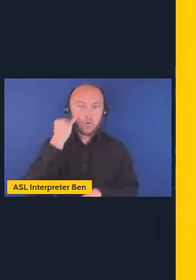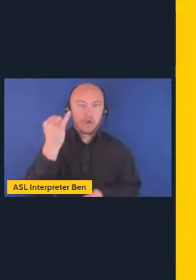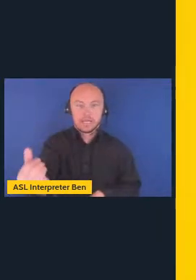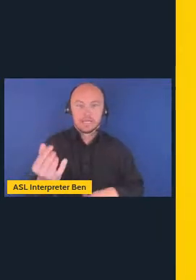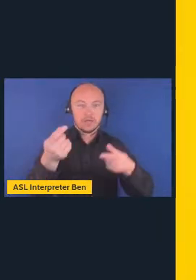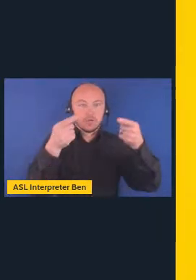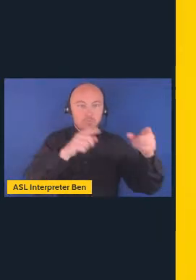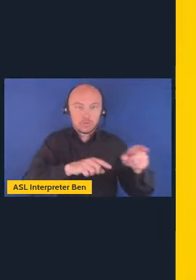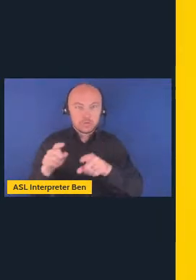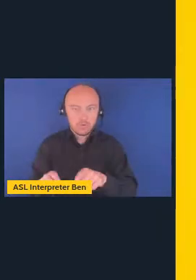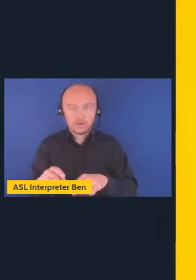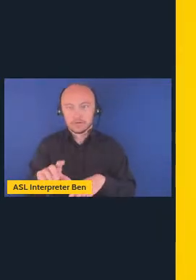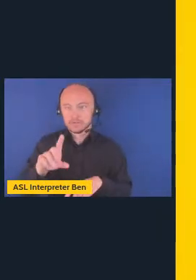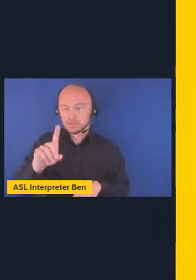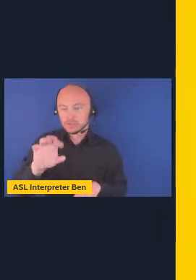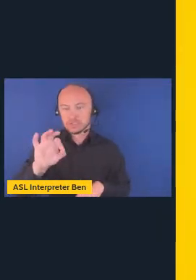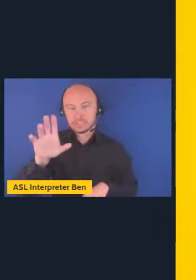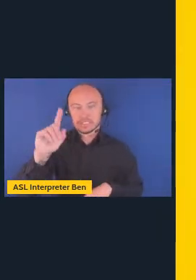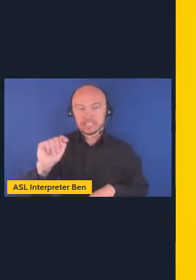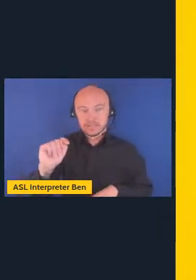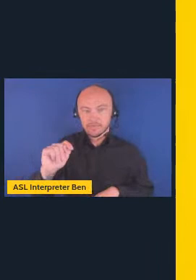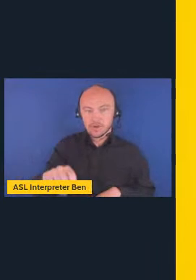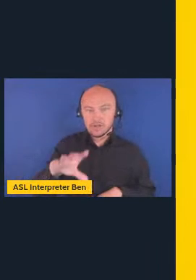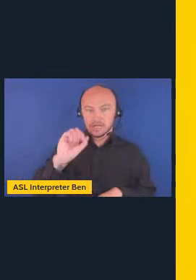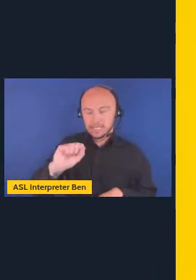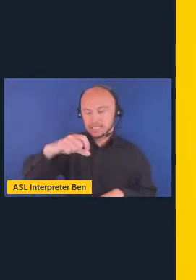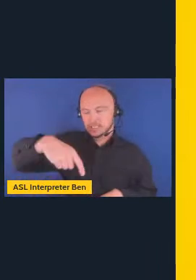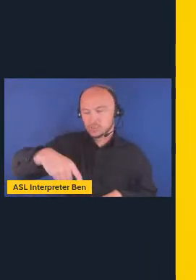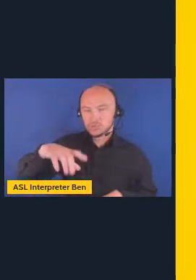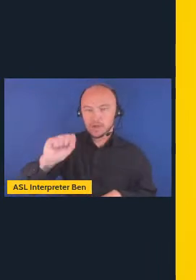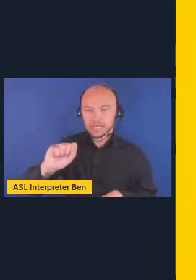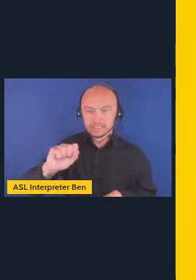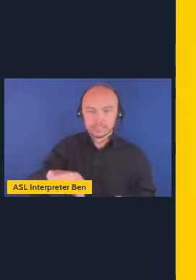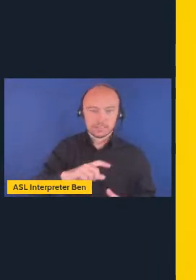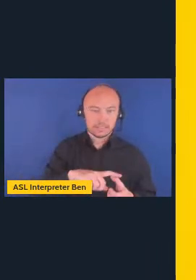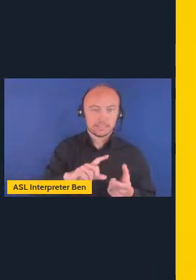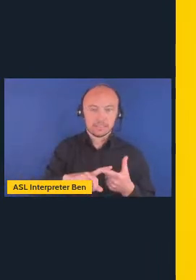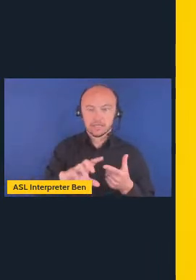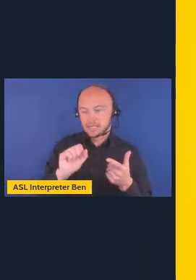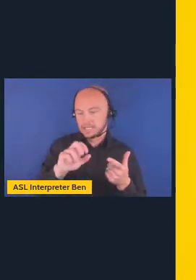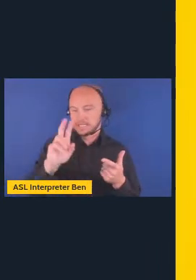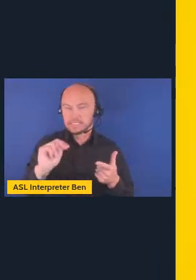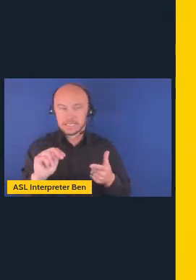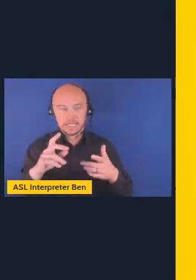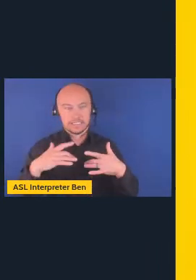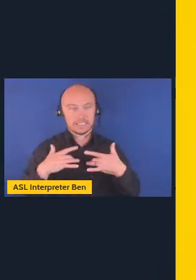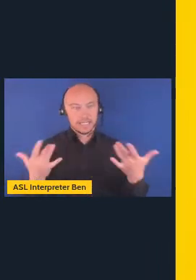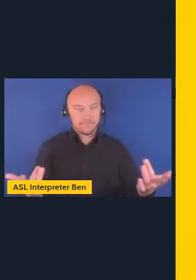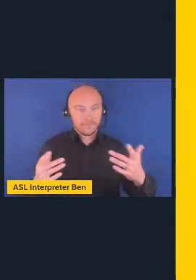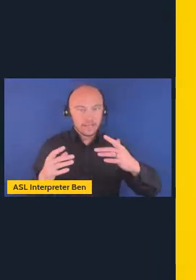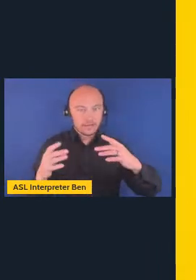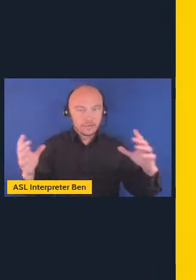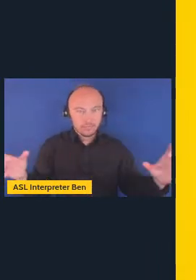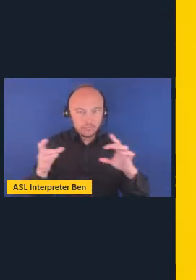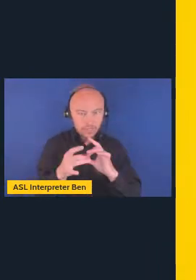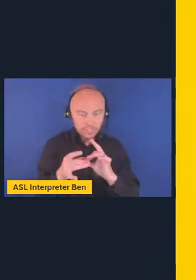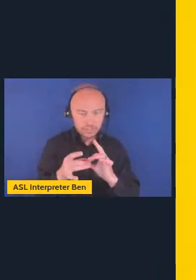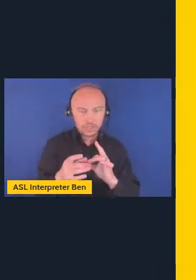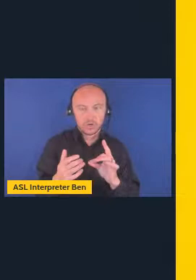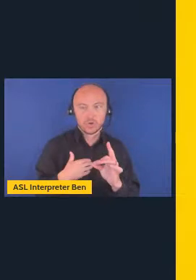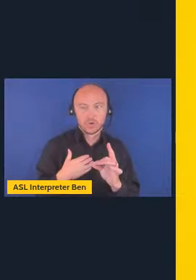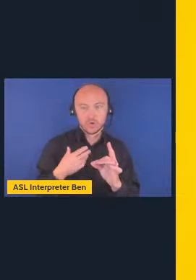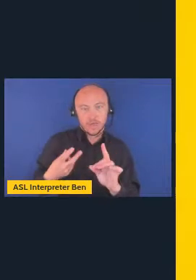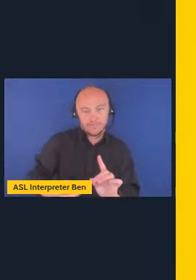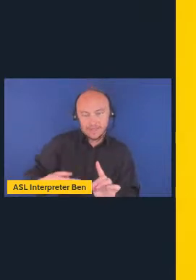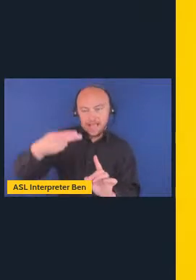You default to talking about SQS or Kafka, SNS or EventBridge, forgetting you have a higher level